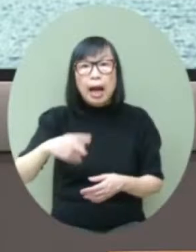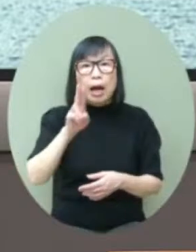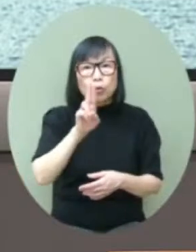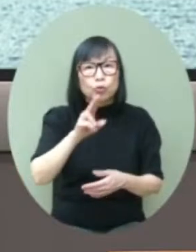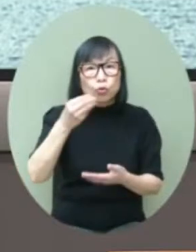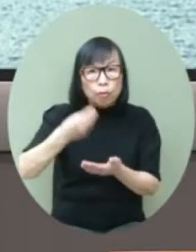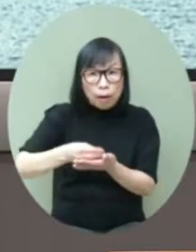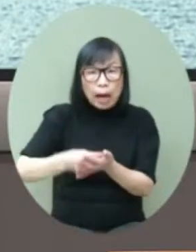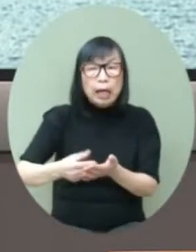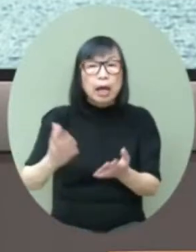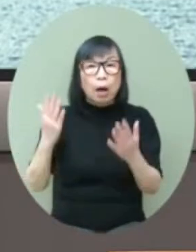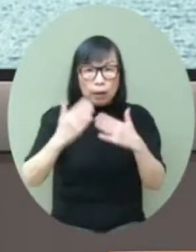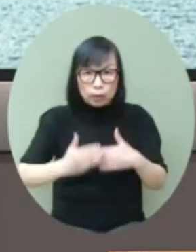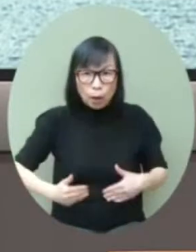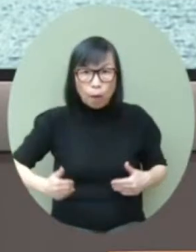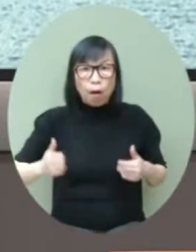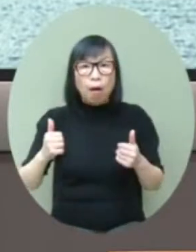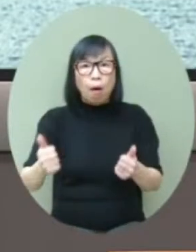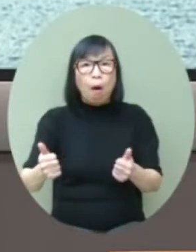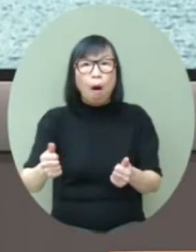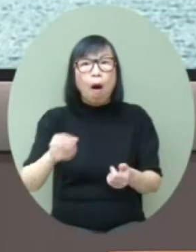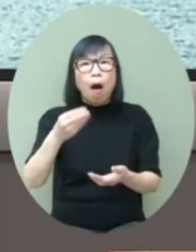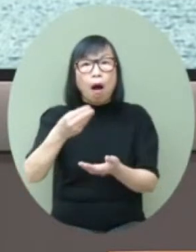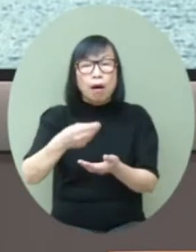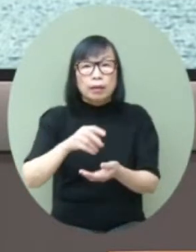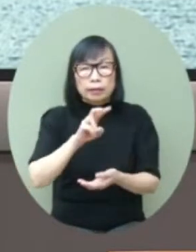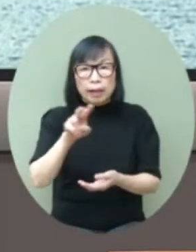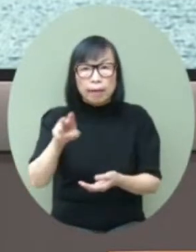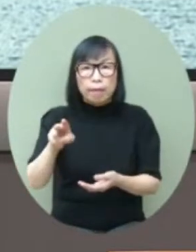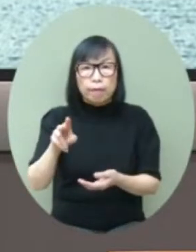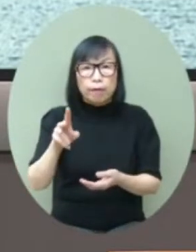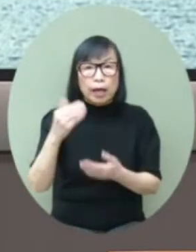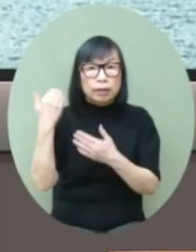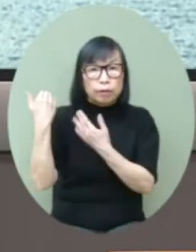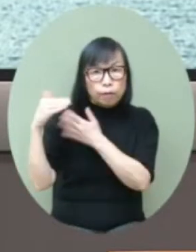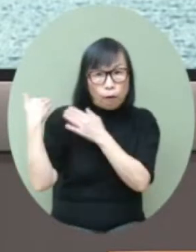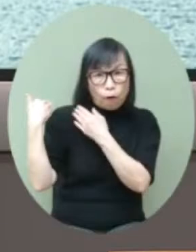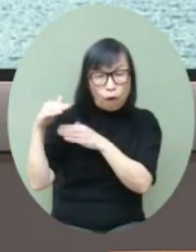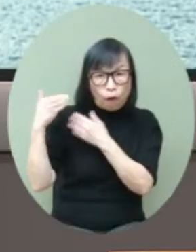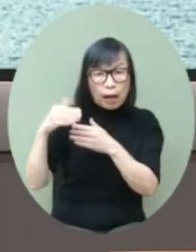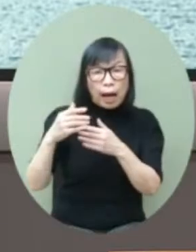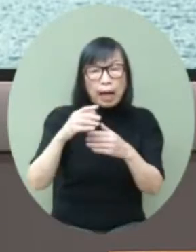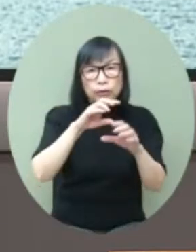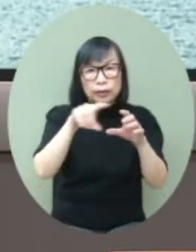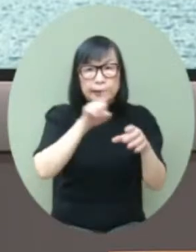You Select, Welcome, and so on,